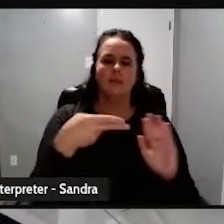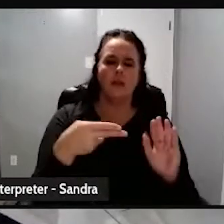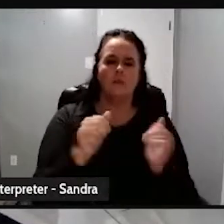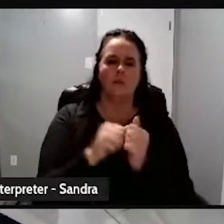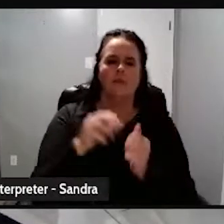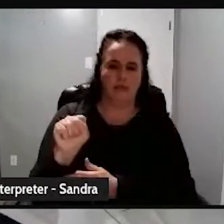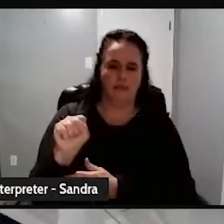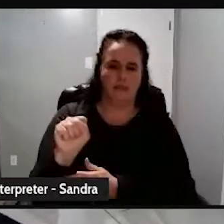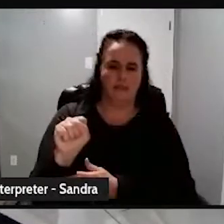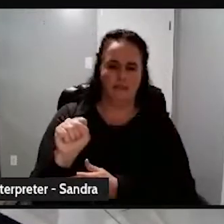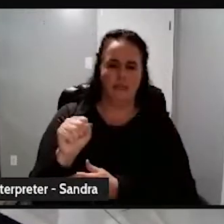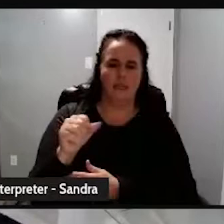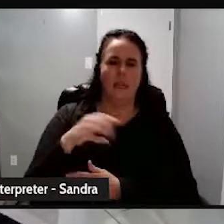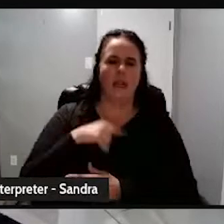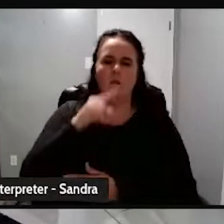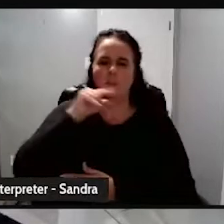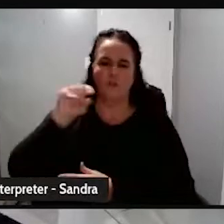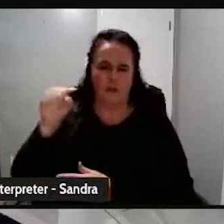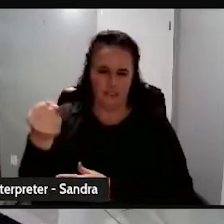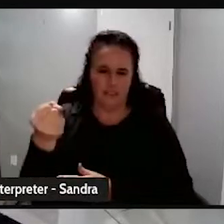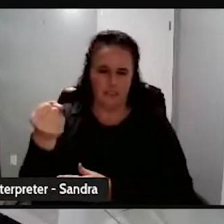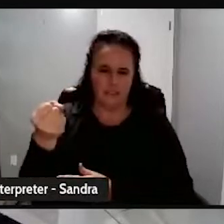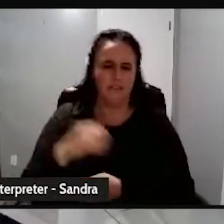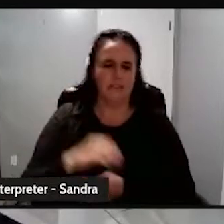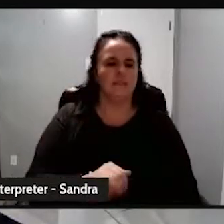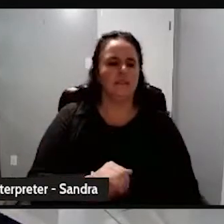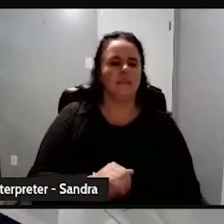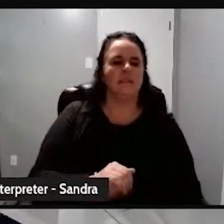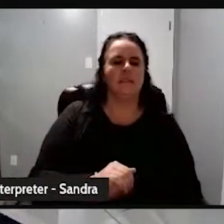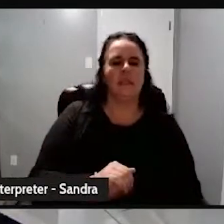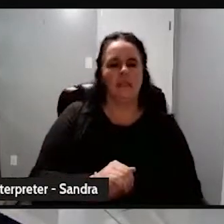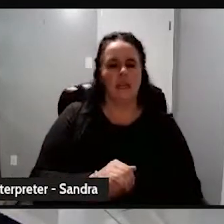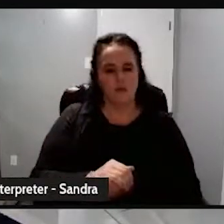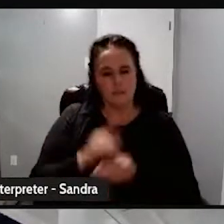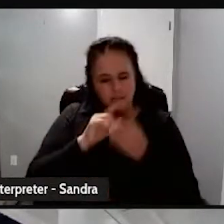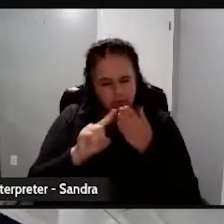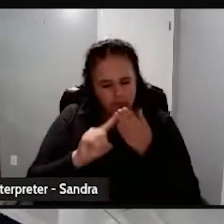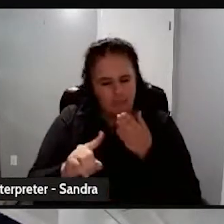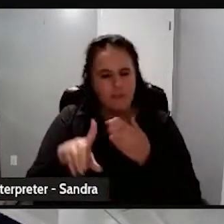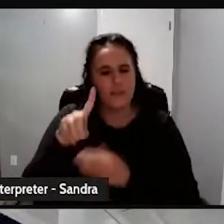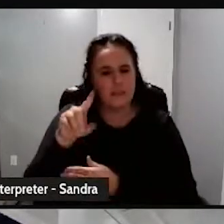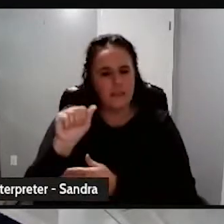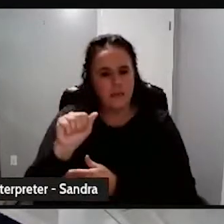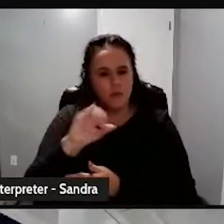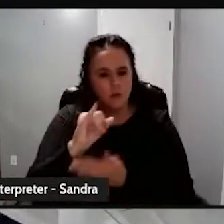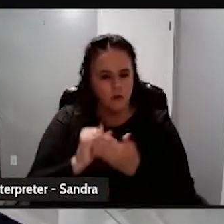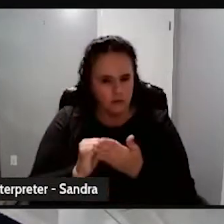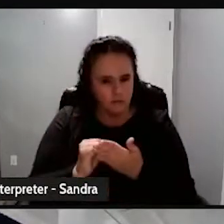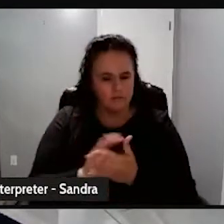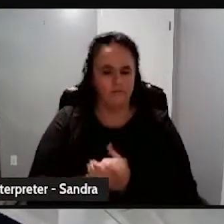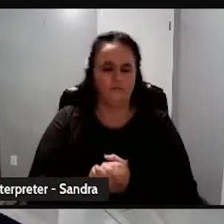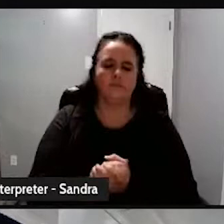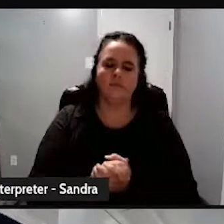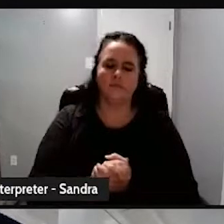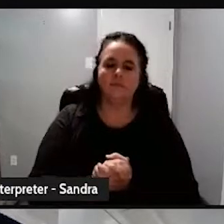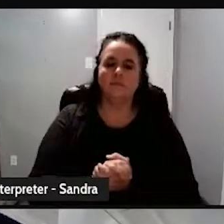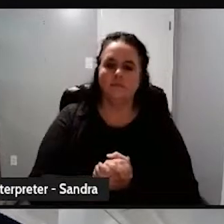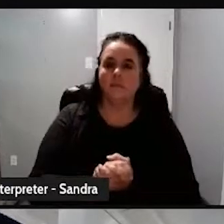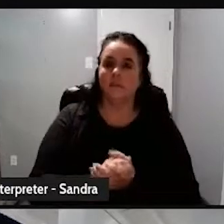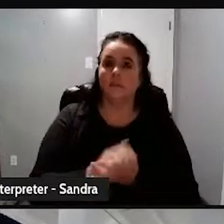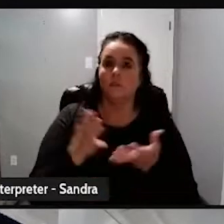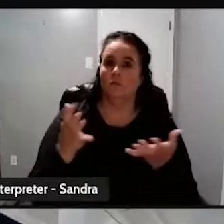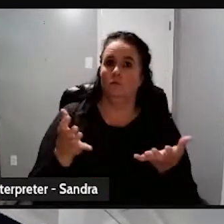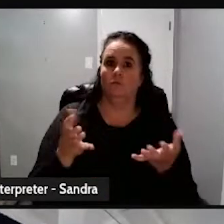my 20s that I started to investigate disabled art. In fact, I had no idea